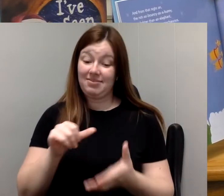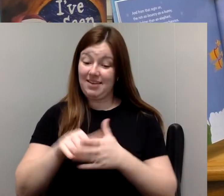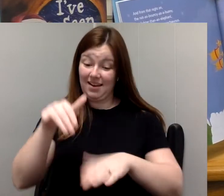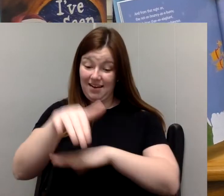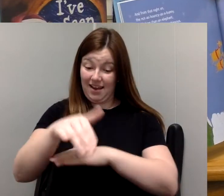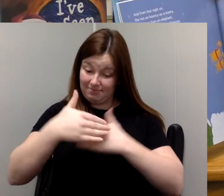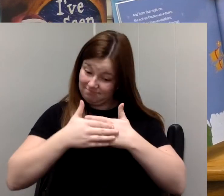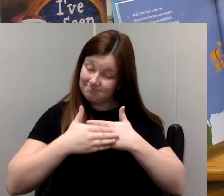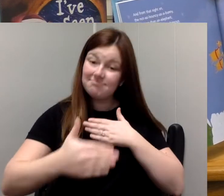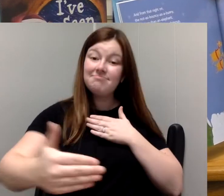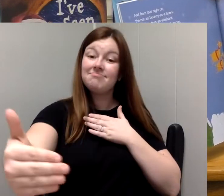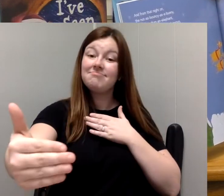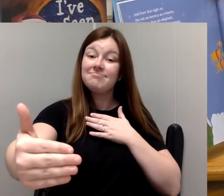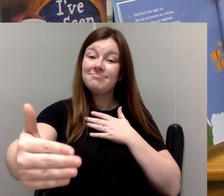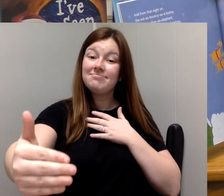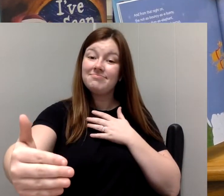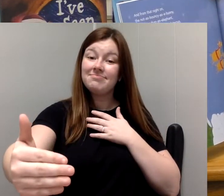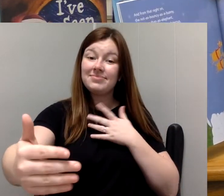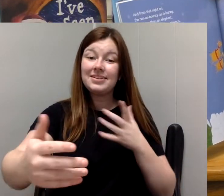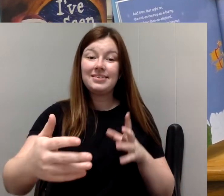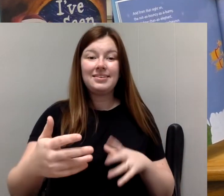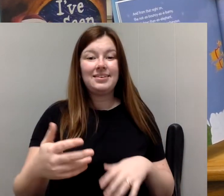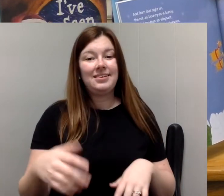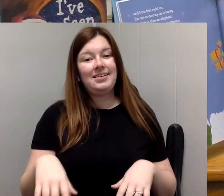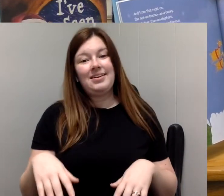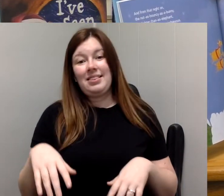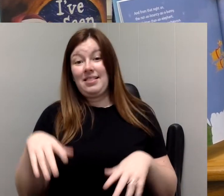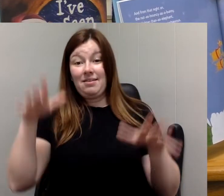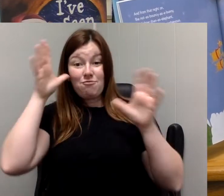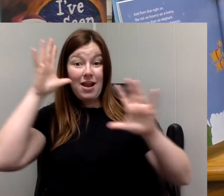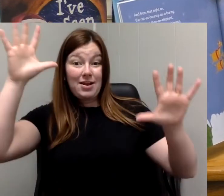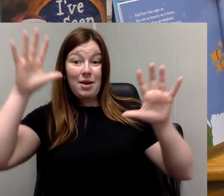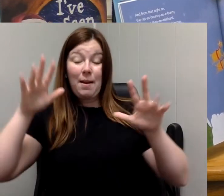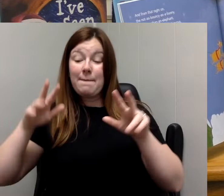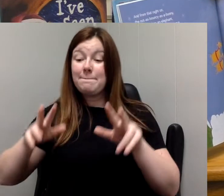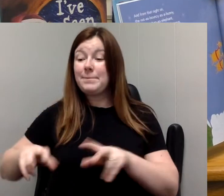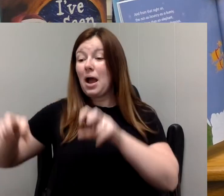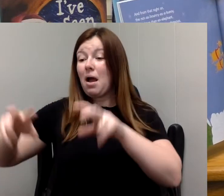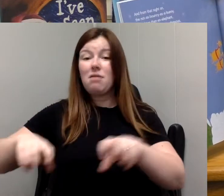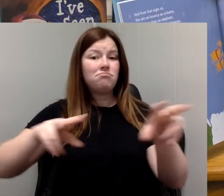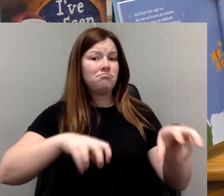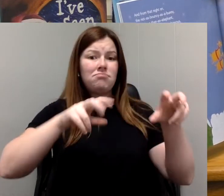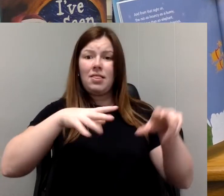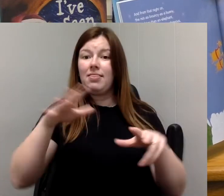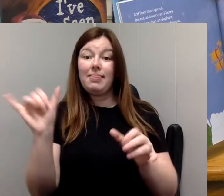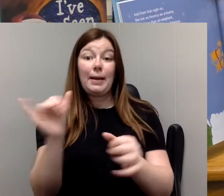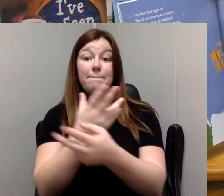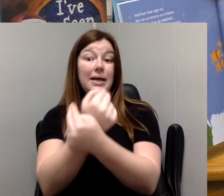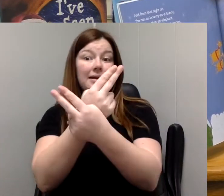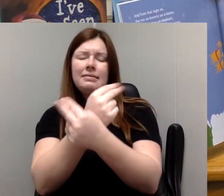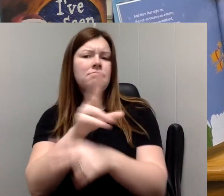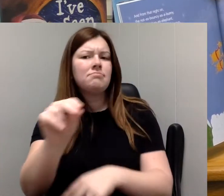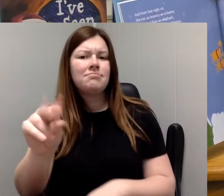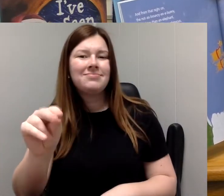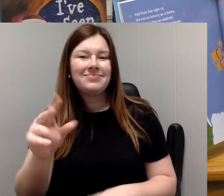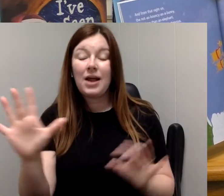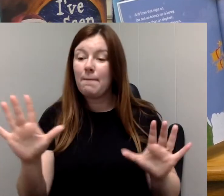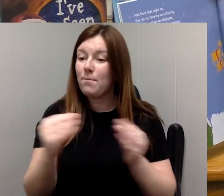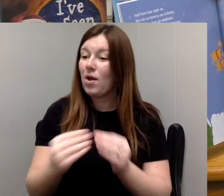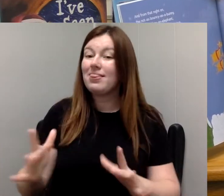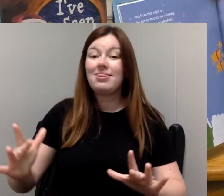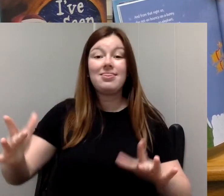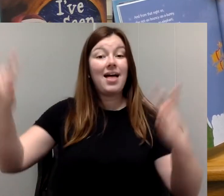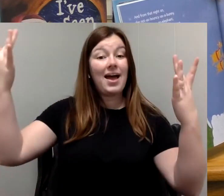And from that night on, they're not as bouncy as a bunny, but lighter than an elephant,